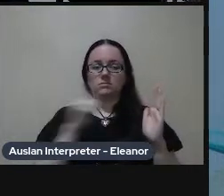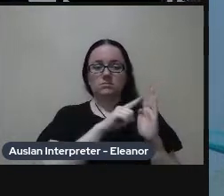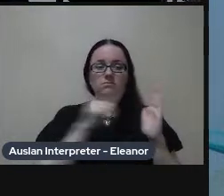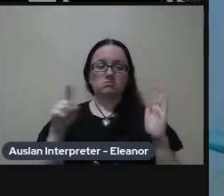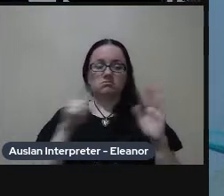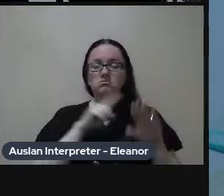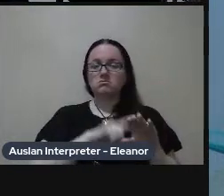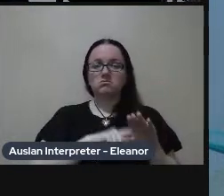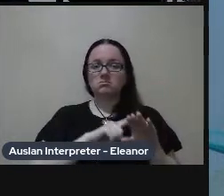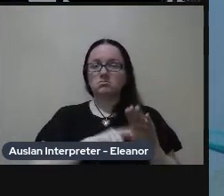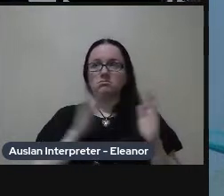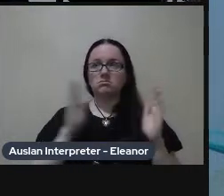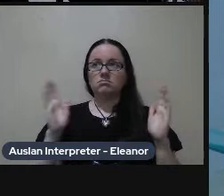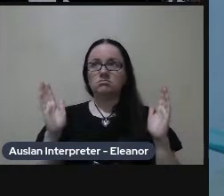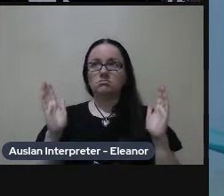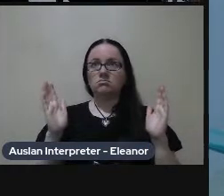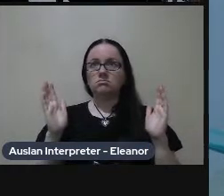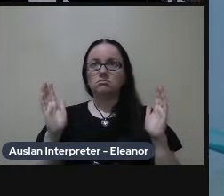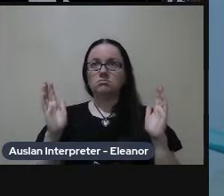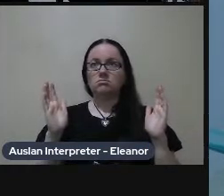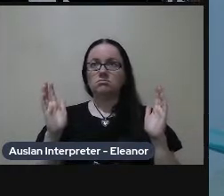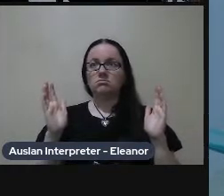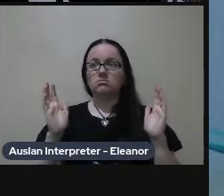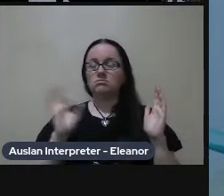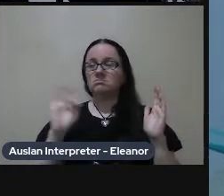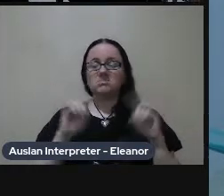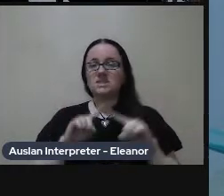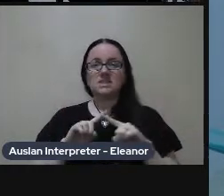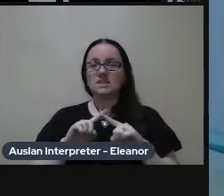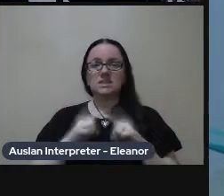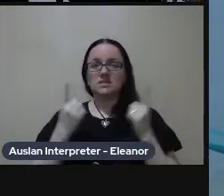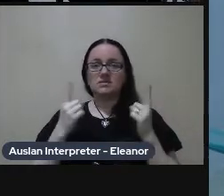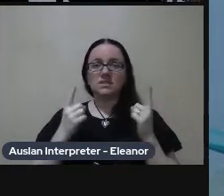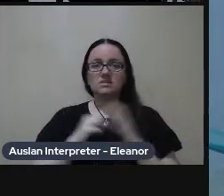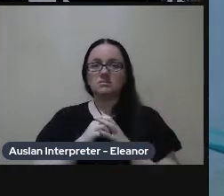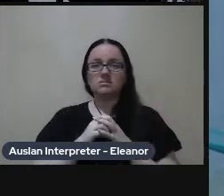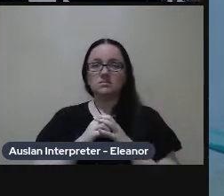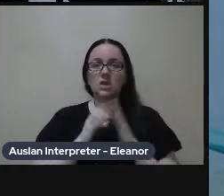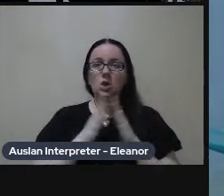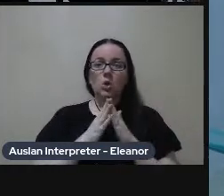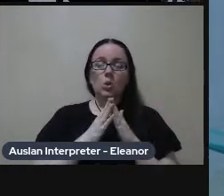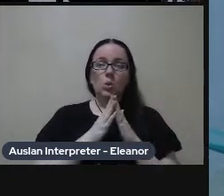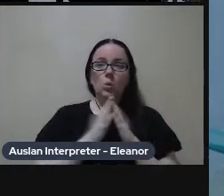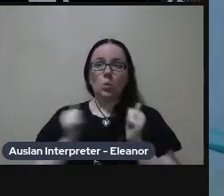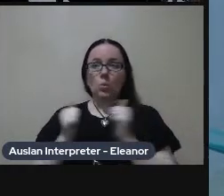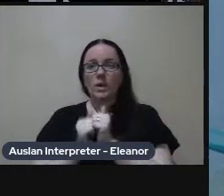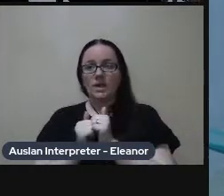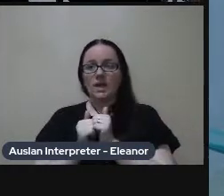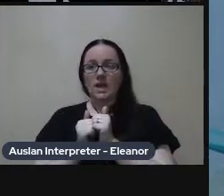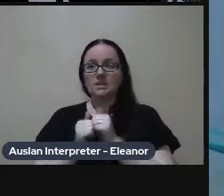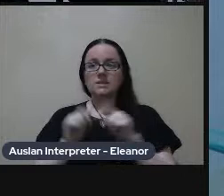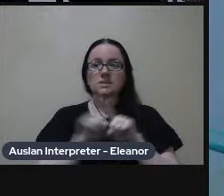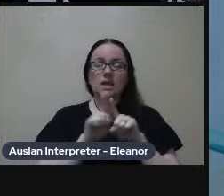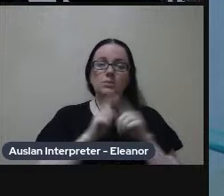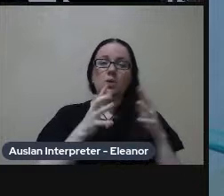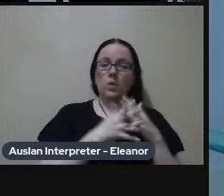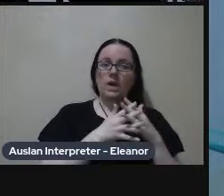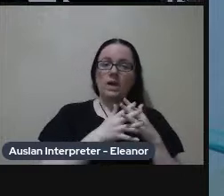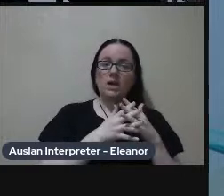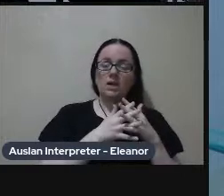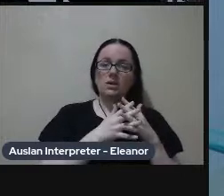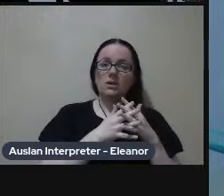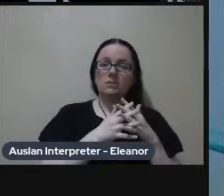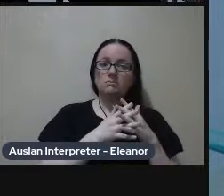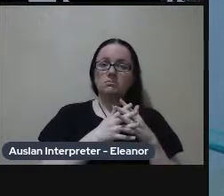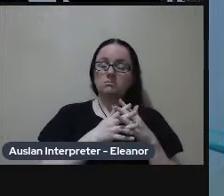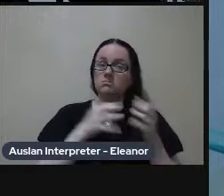in the way that emergency stroke care is administered on the weekends compared to during the week, which had otherwise been this